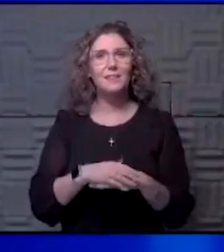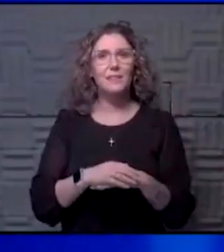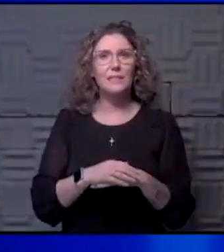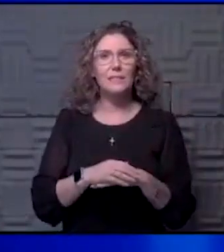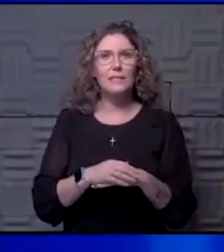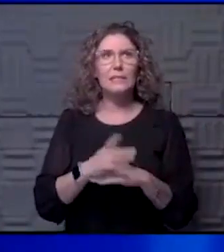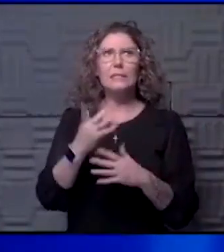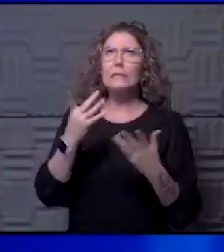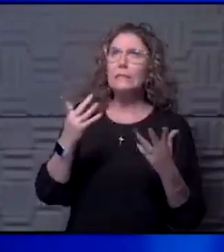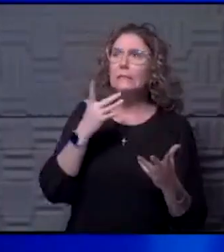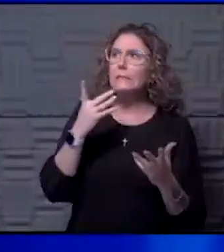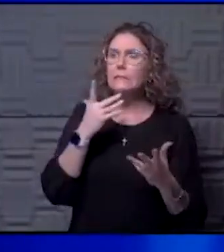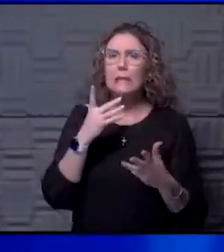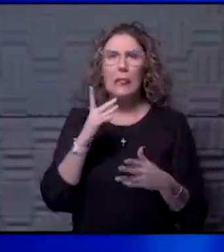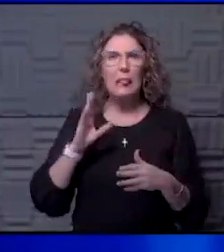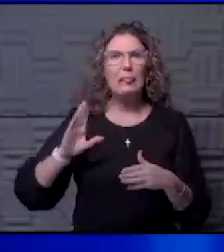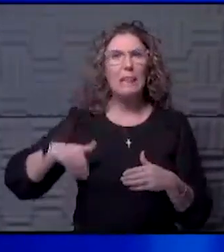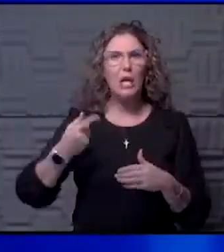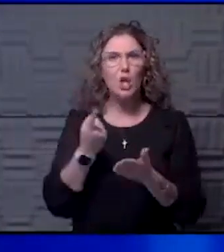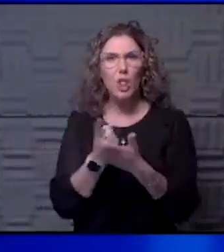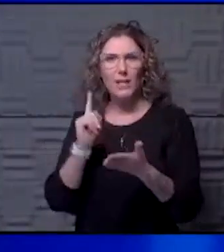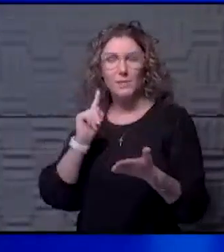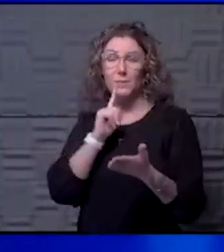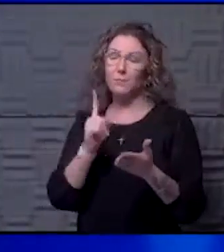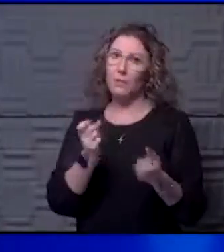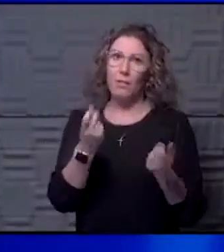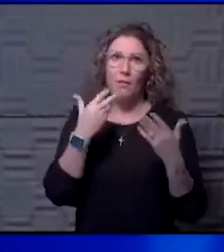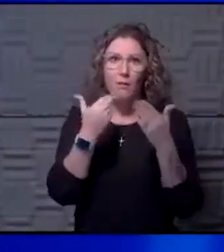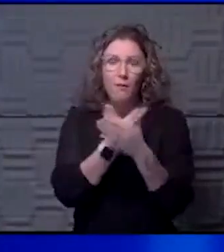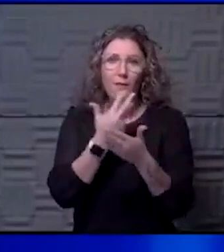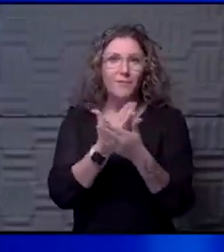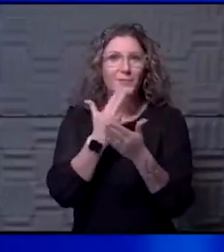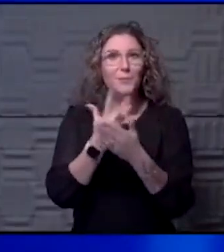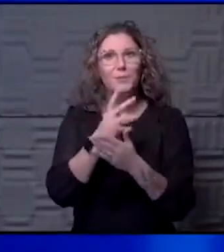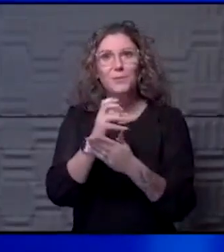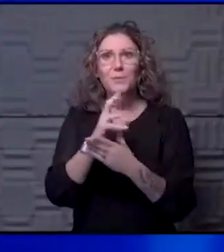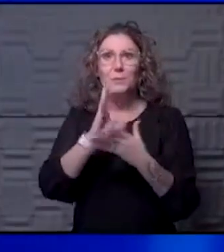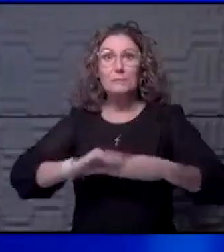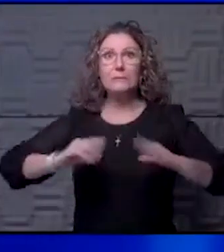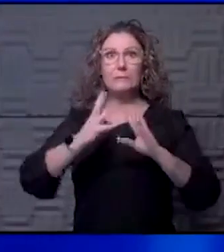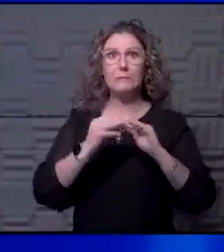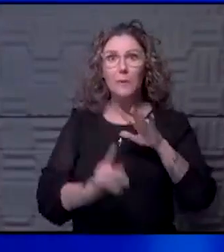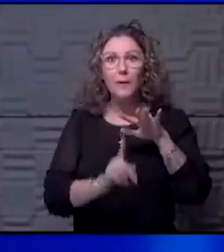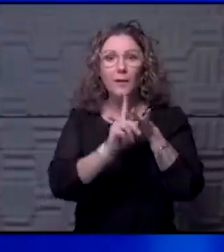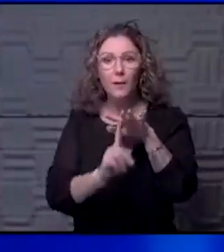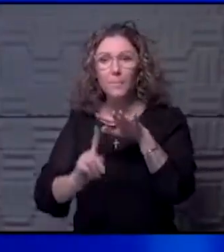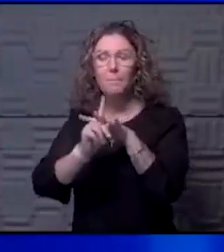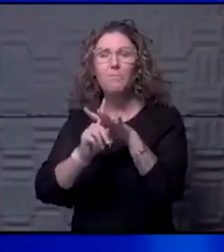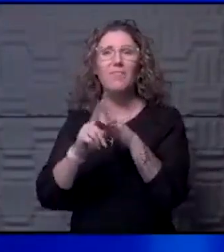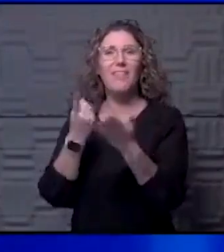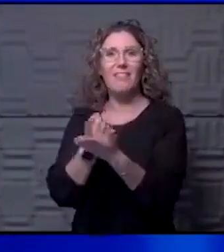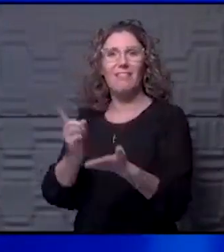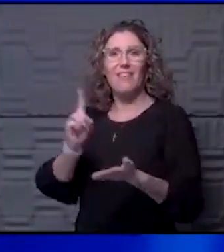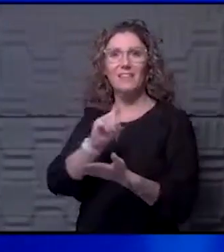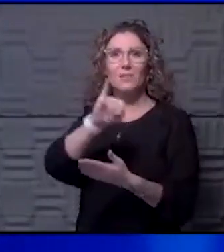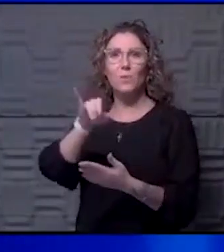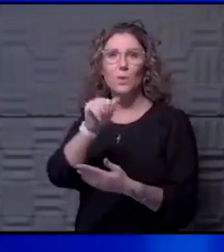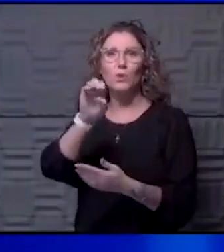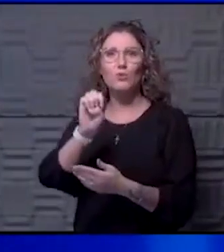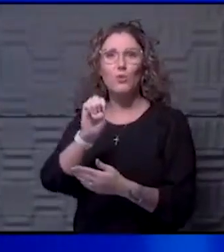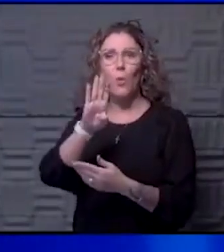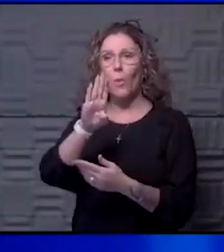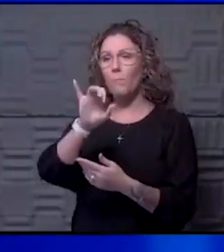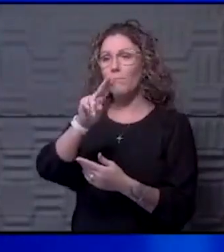week, there's been so many news stories that we've all been following right now. But late last week, Joe Biden said that when he